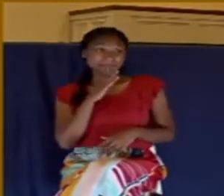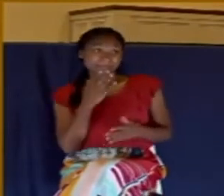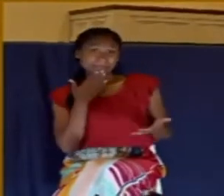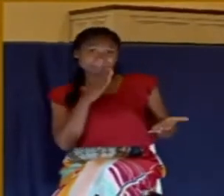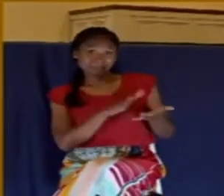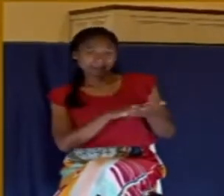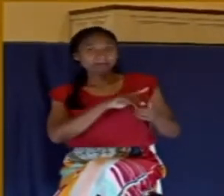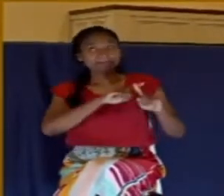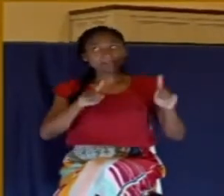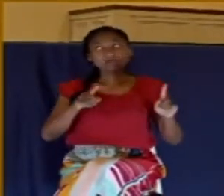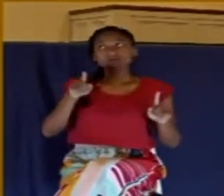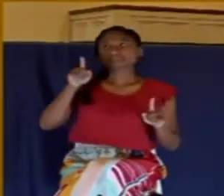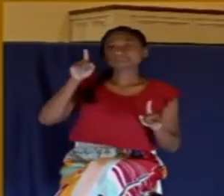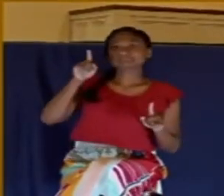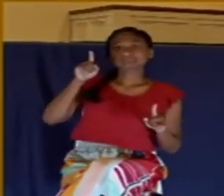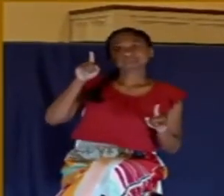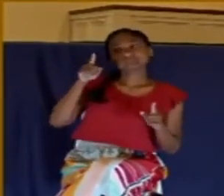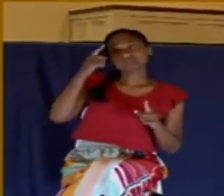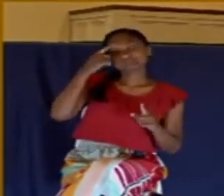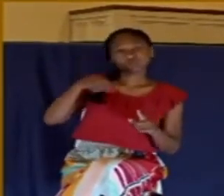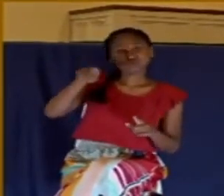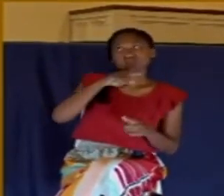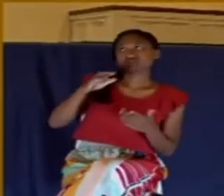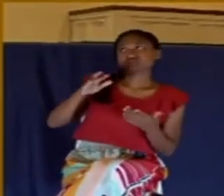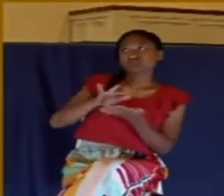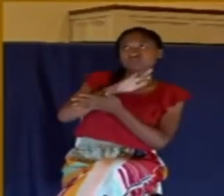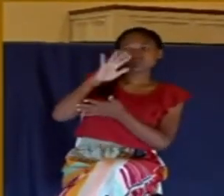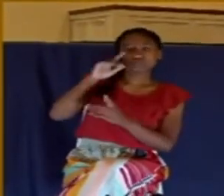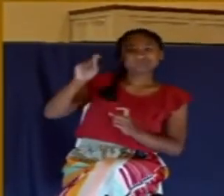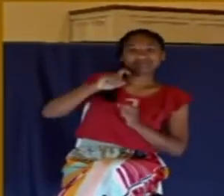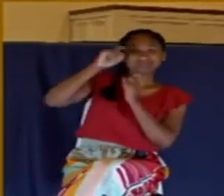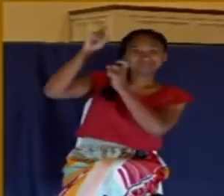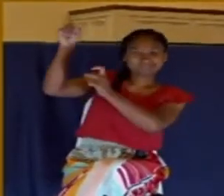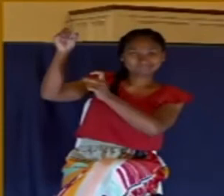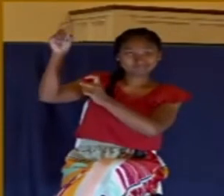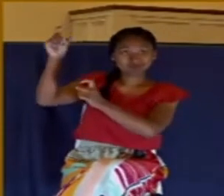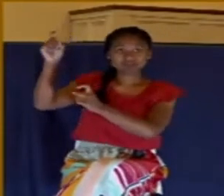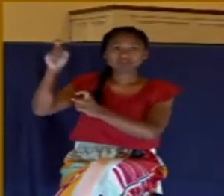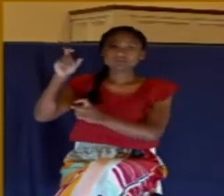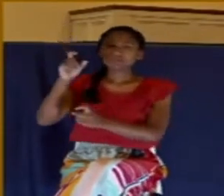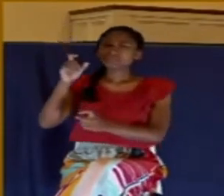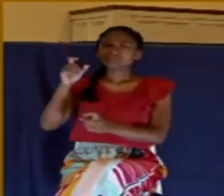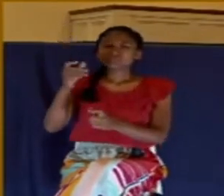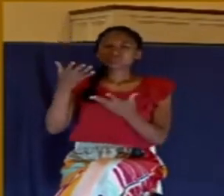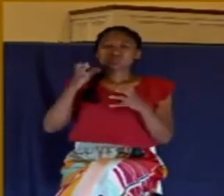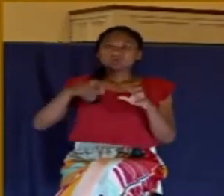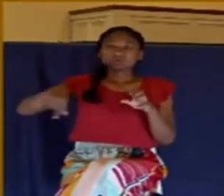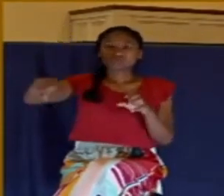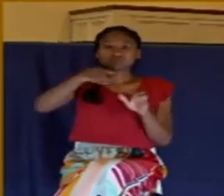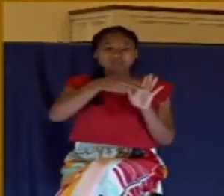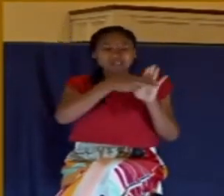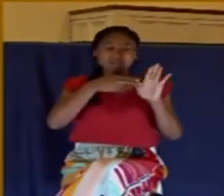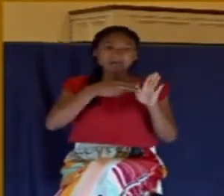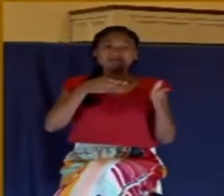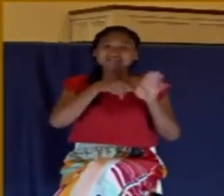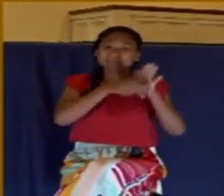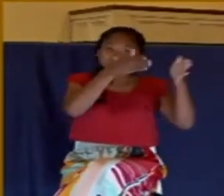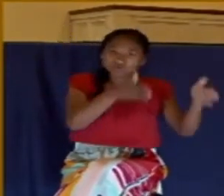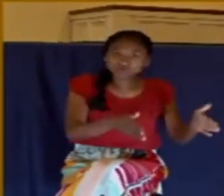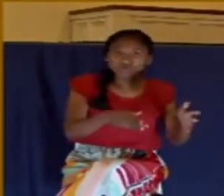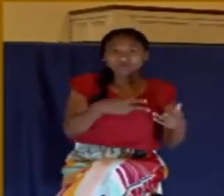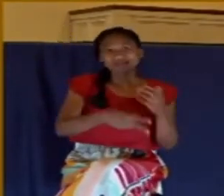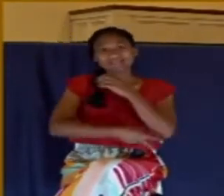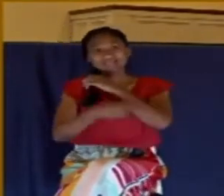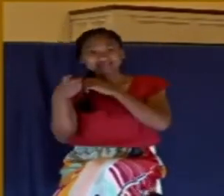glorified. But let none of you suffer as a murderer, or as a thief, or as an evildoer, or